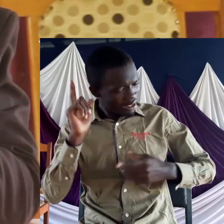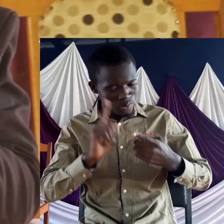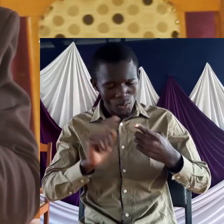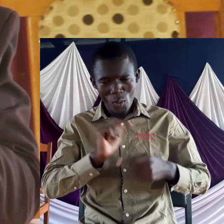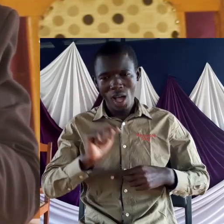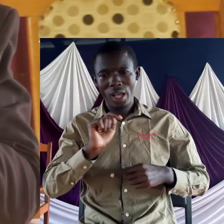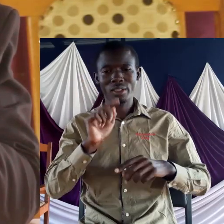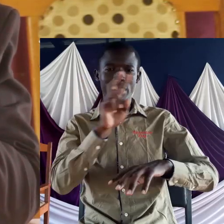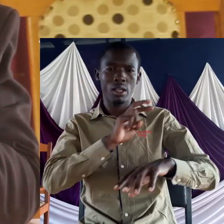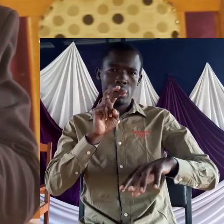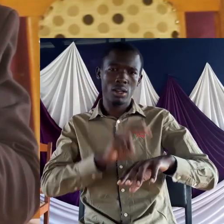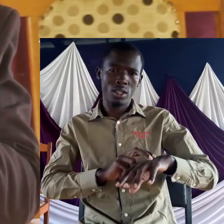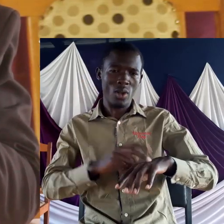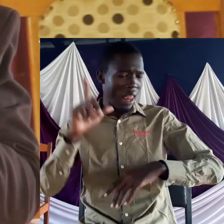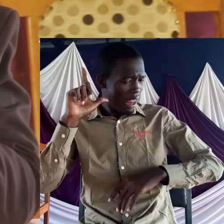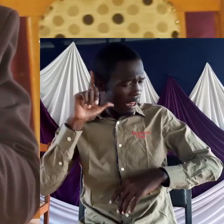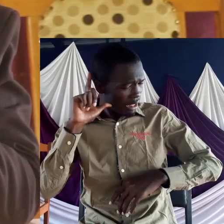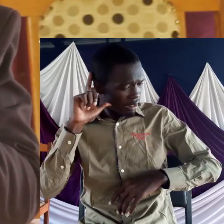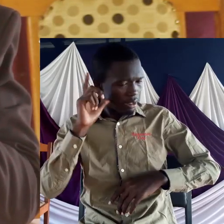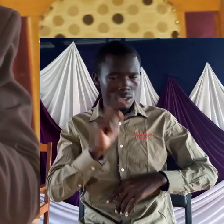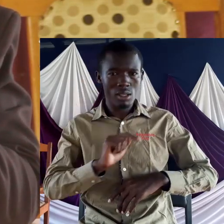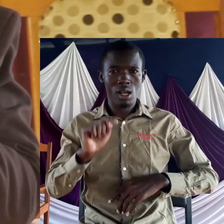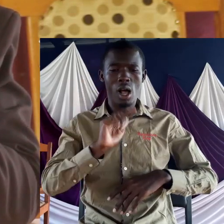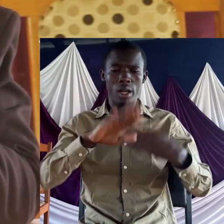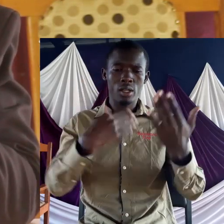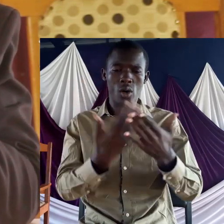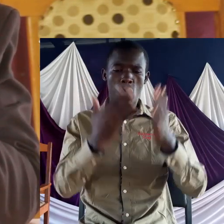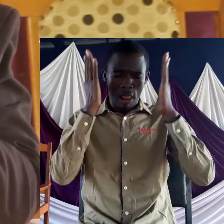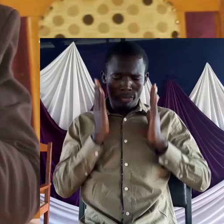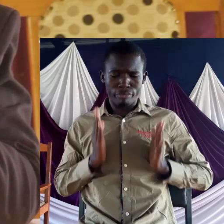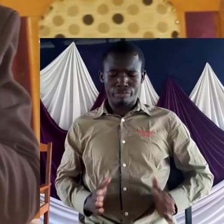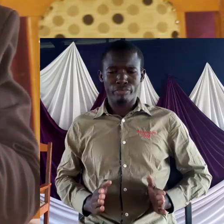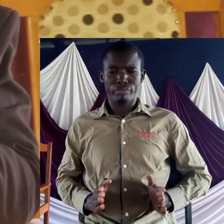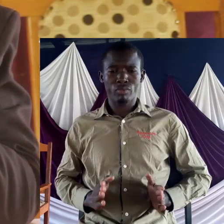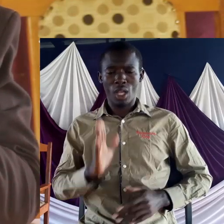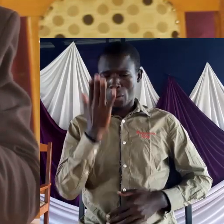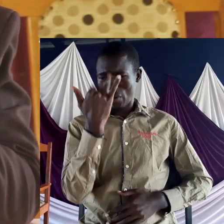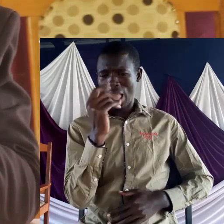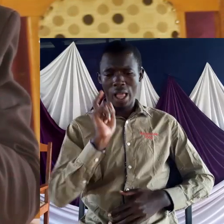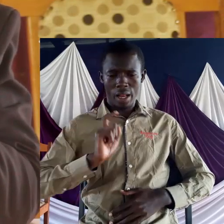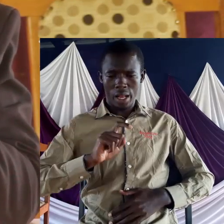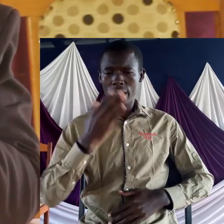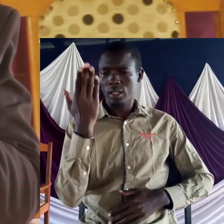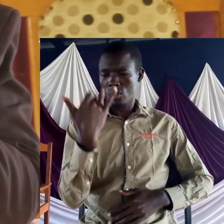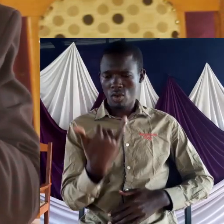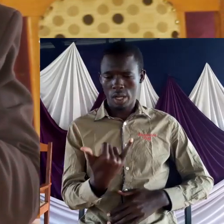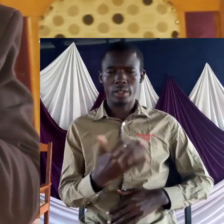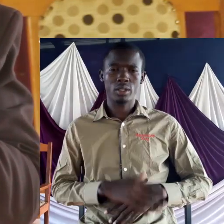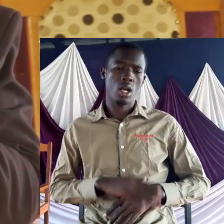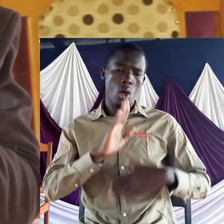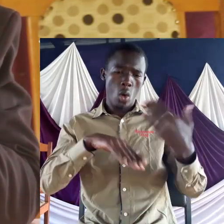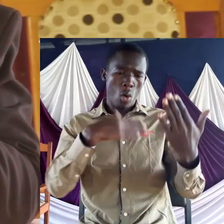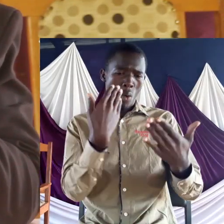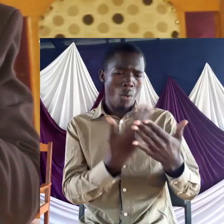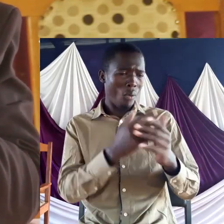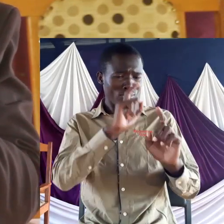a nation. Listen to us as the whole humankind, because we need you this particular time. All approaches have